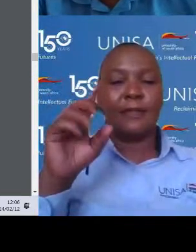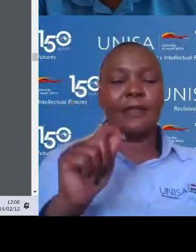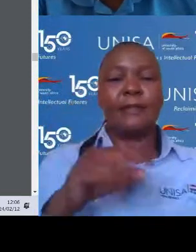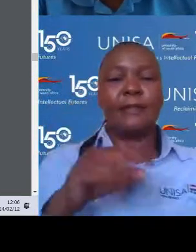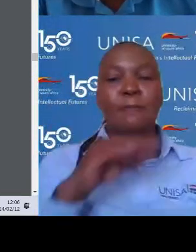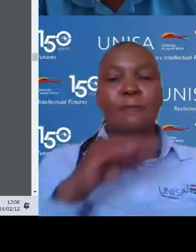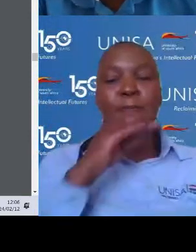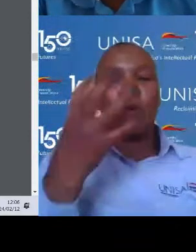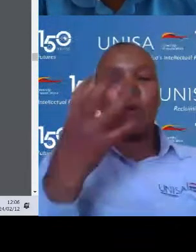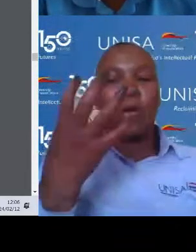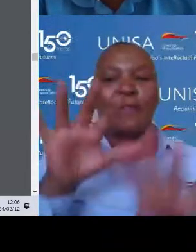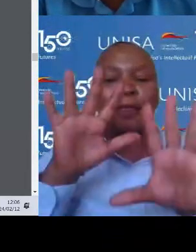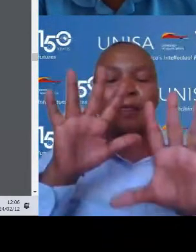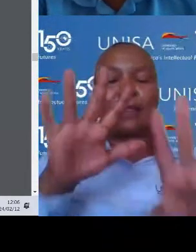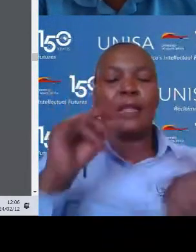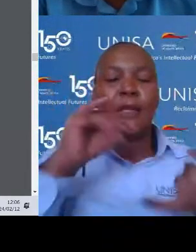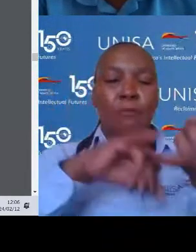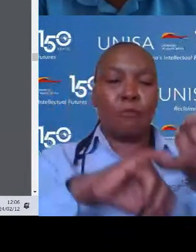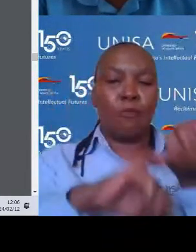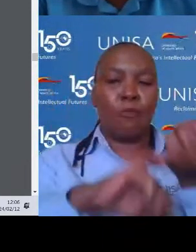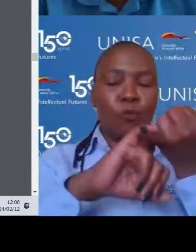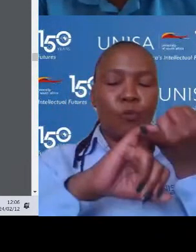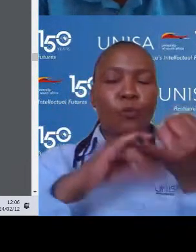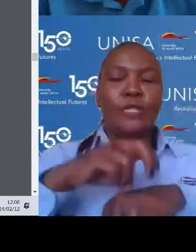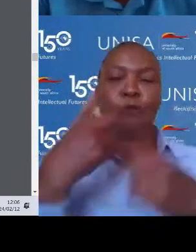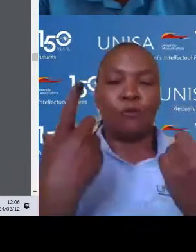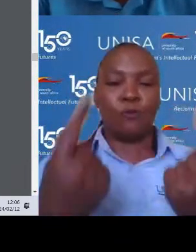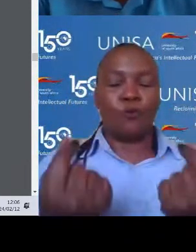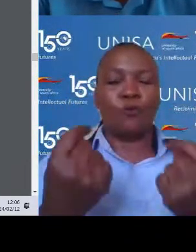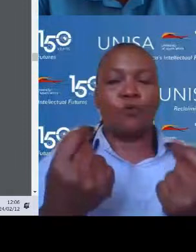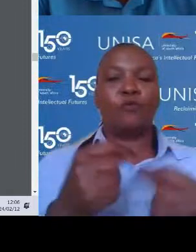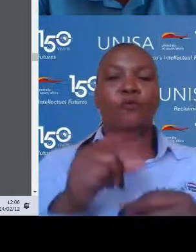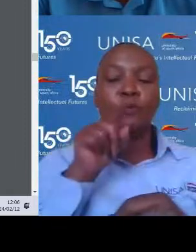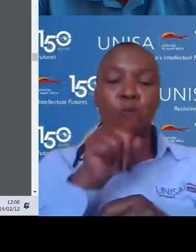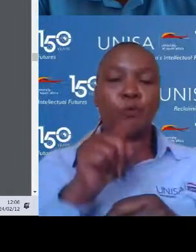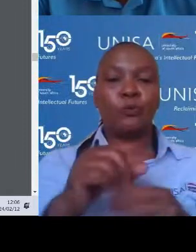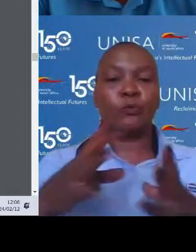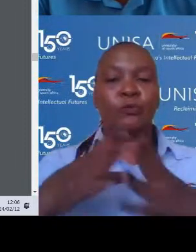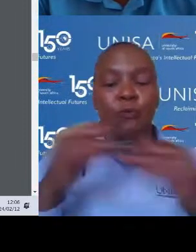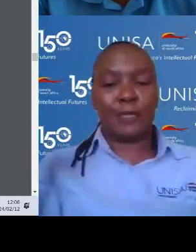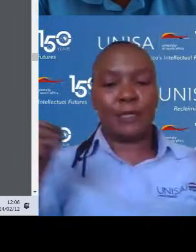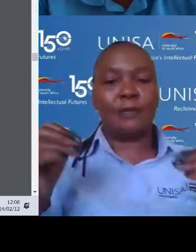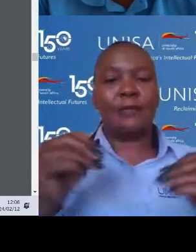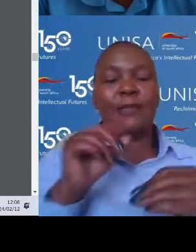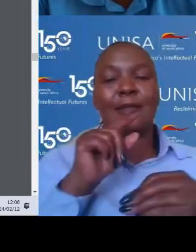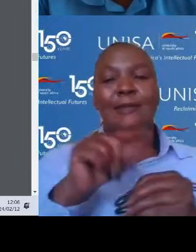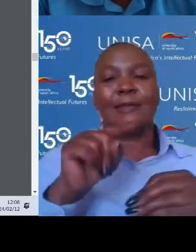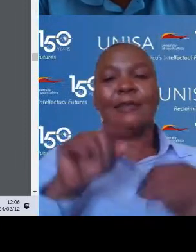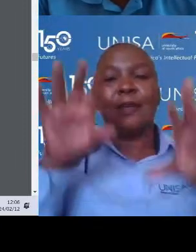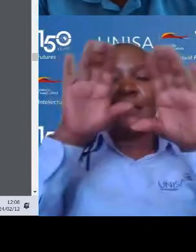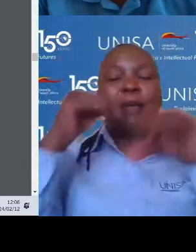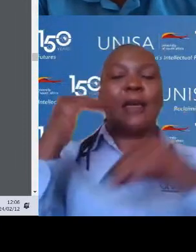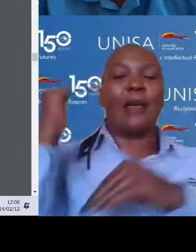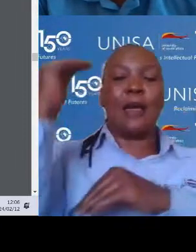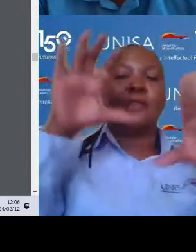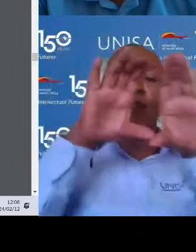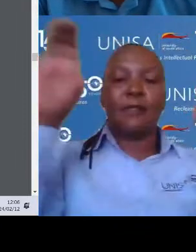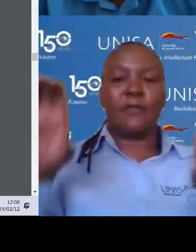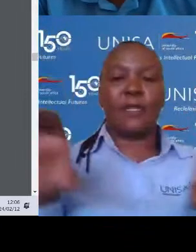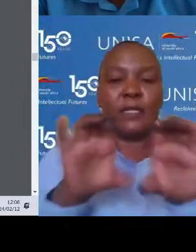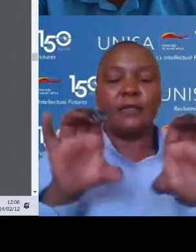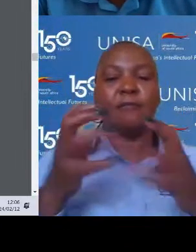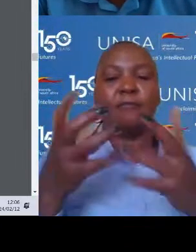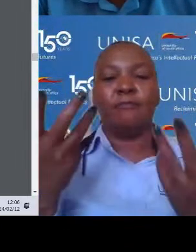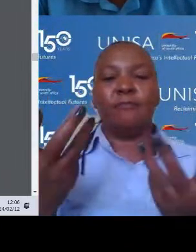10 modules that you need to do in order to complete the higher certificate, or